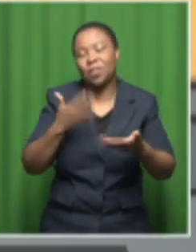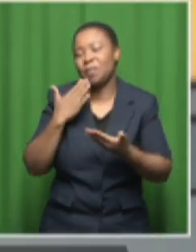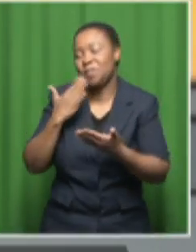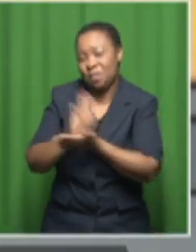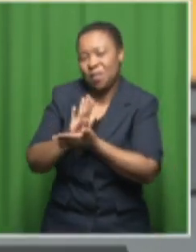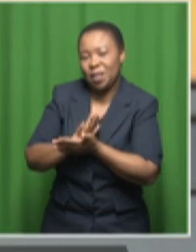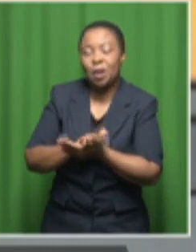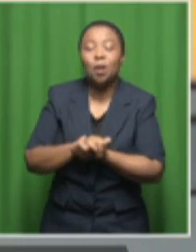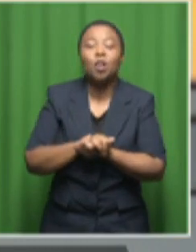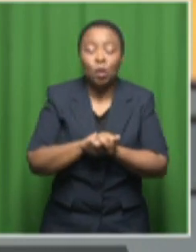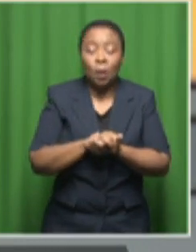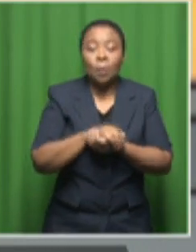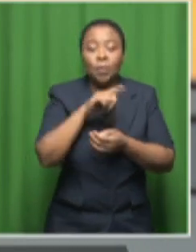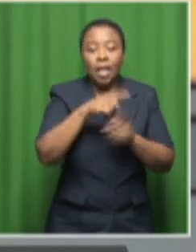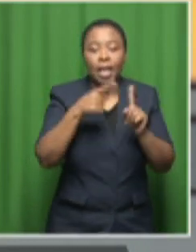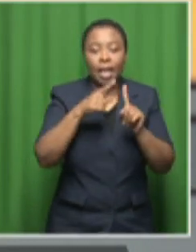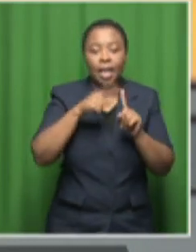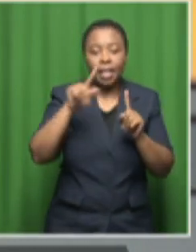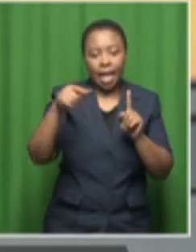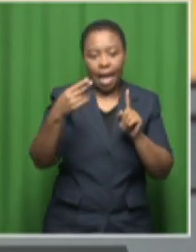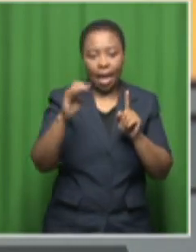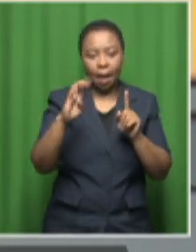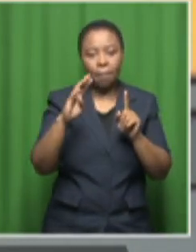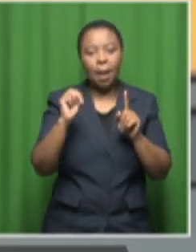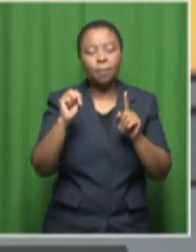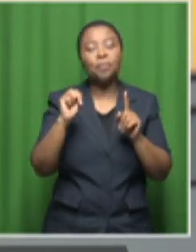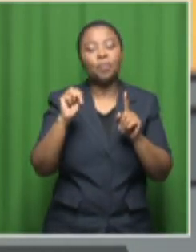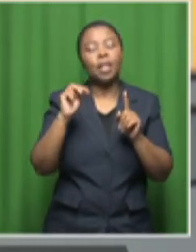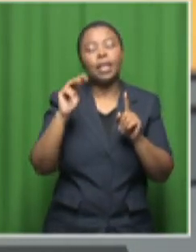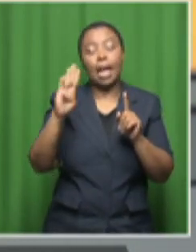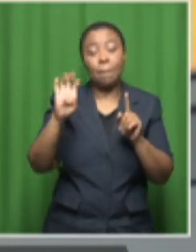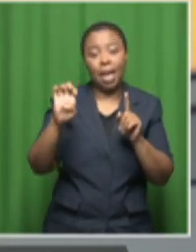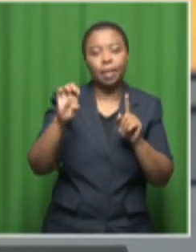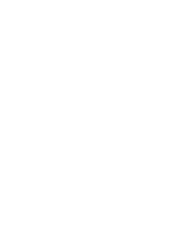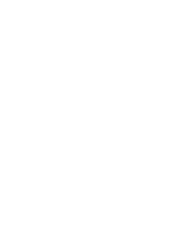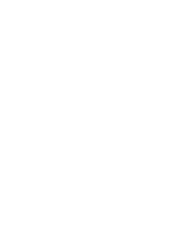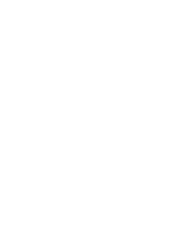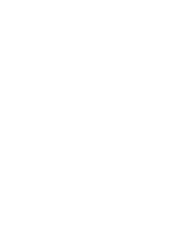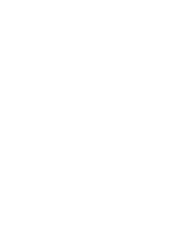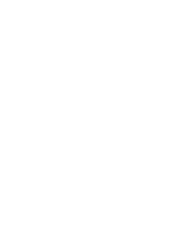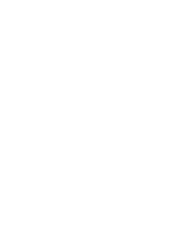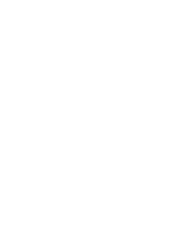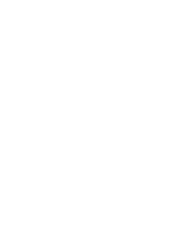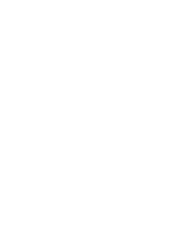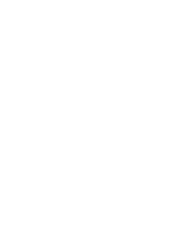Thank you. Well, that was Metse Petunia Thebe taking us through her world of African culinary journey.